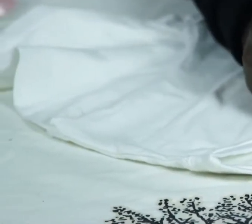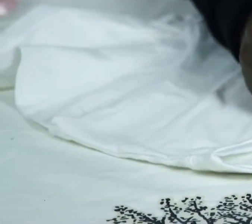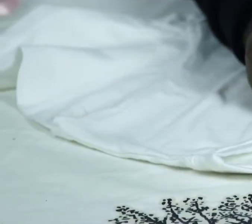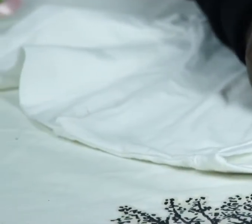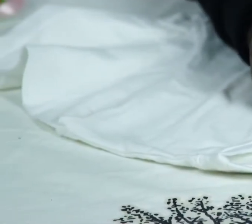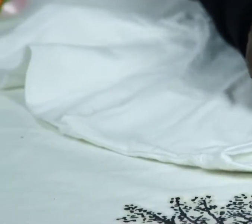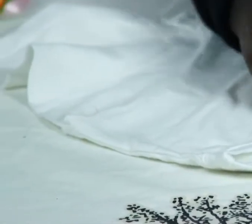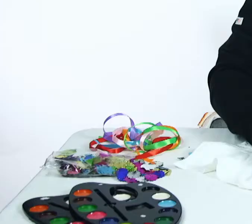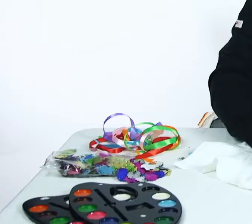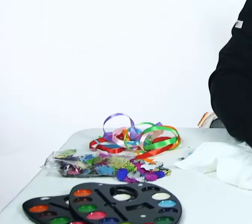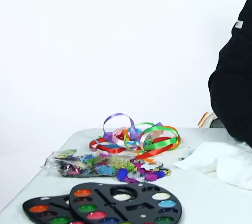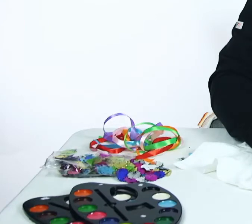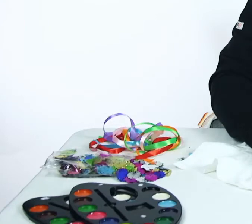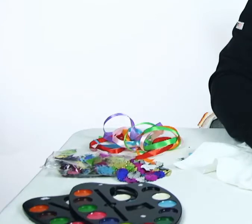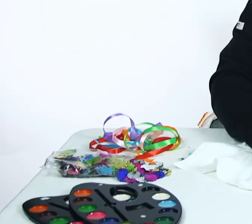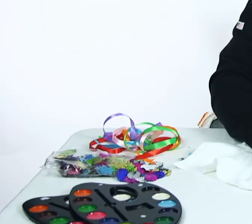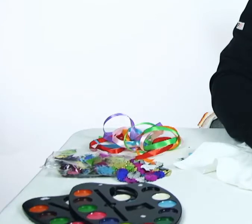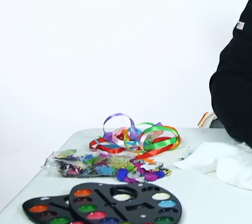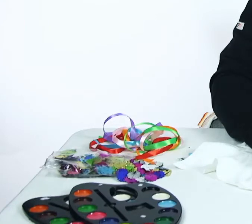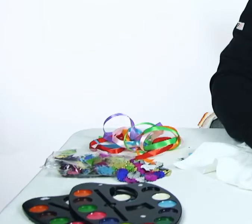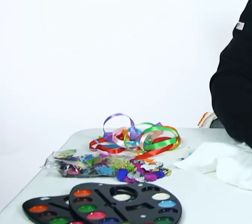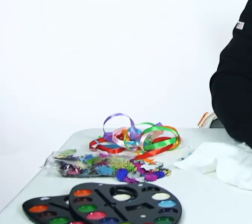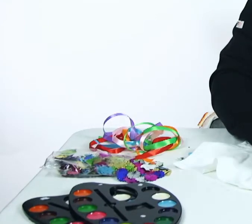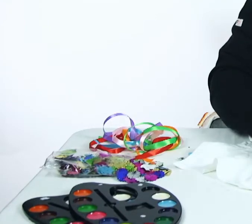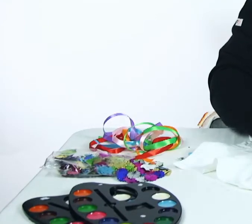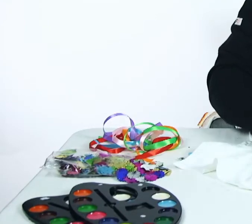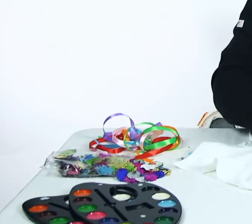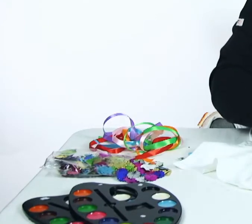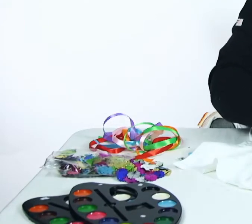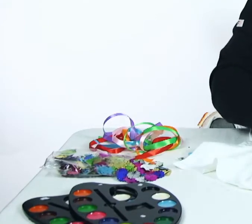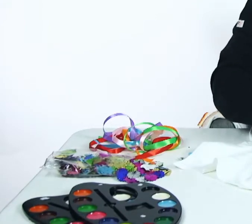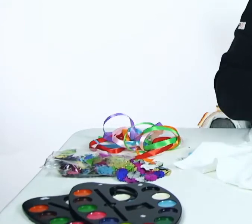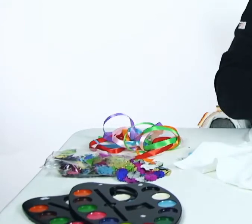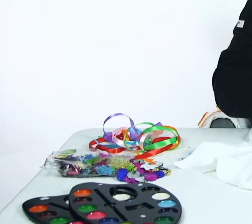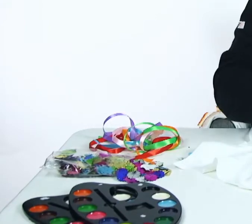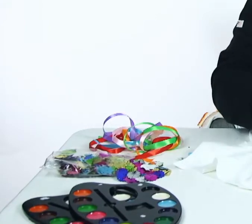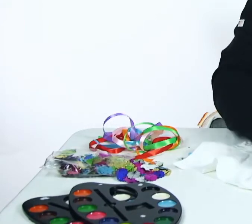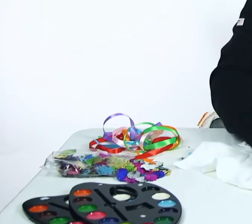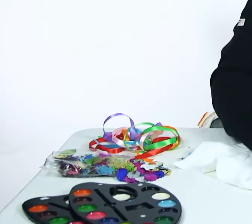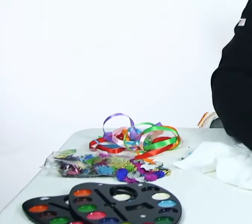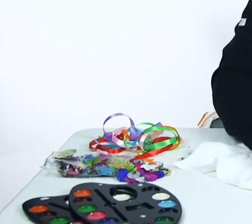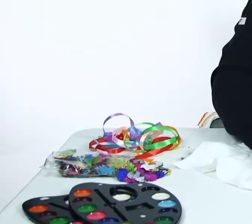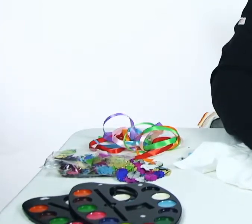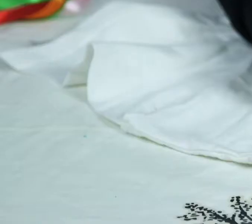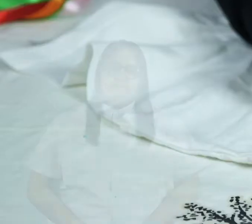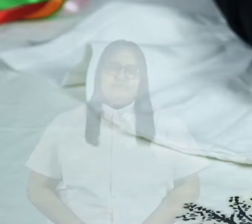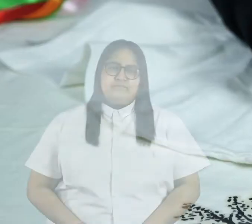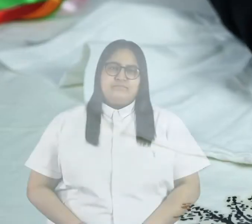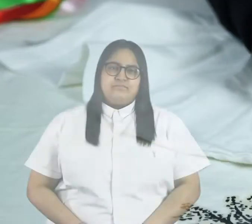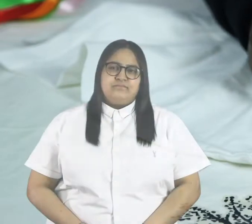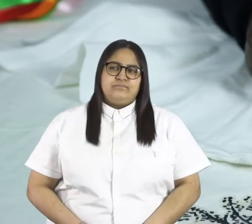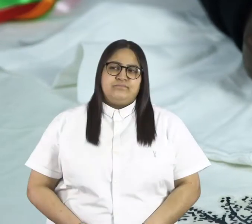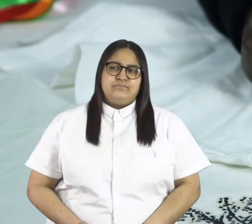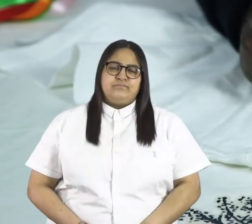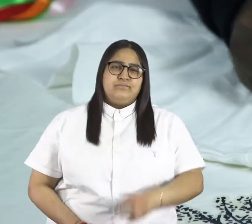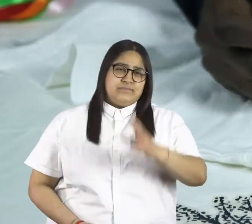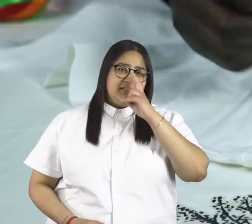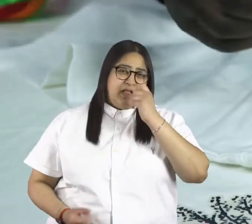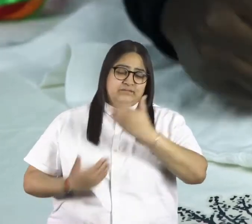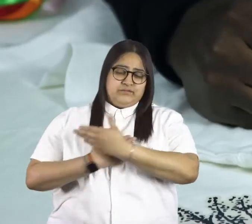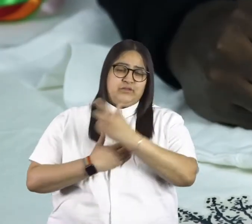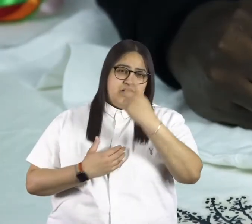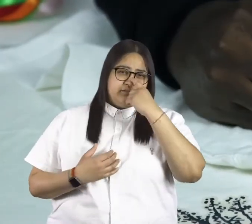As you can see, I'm basically sketching with a felt tip. I'm not just drawing straight lines, which you